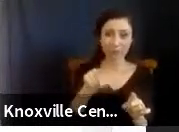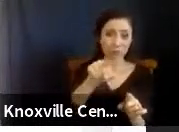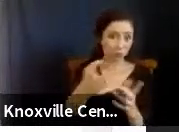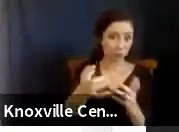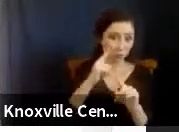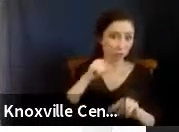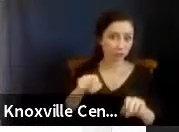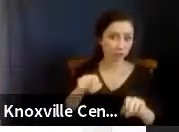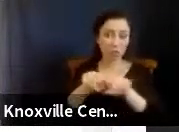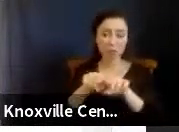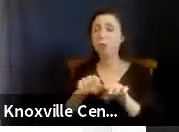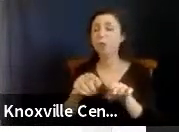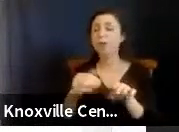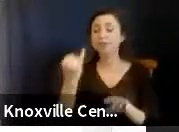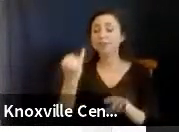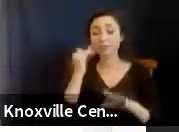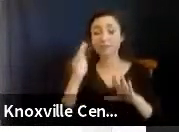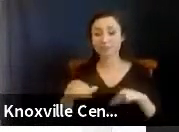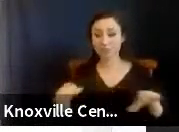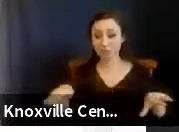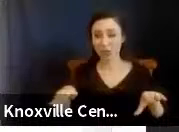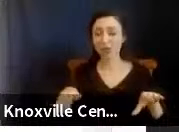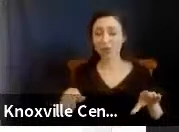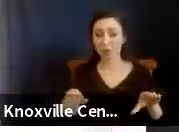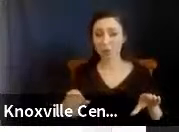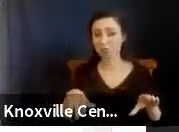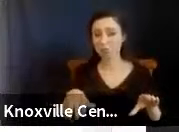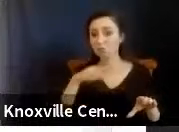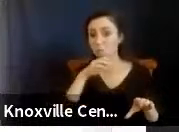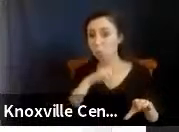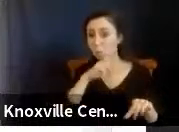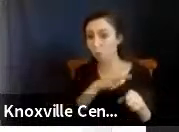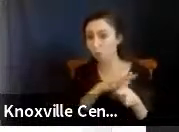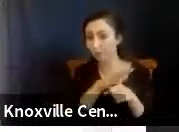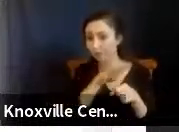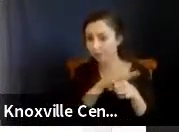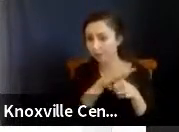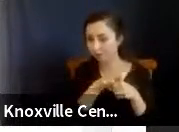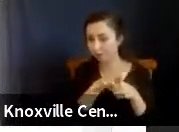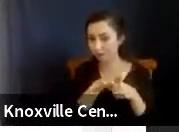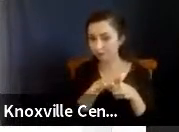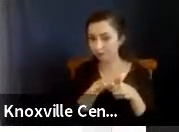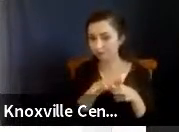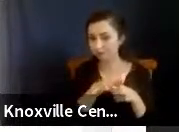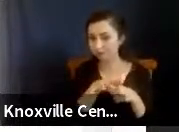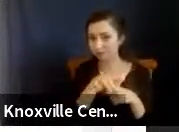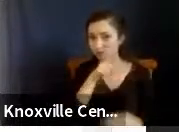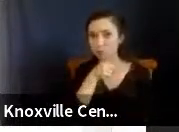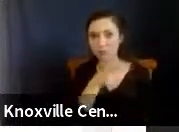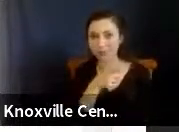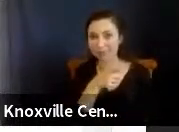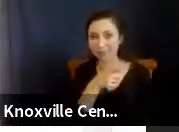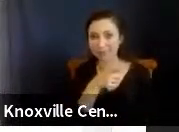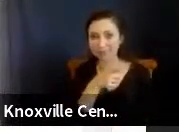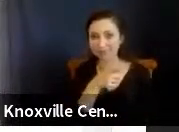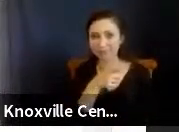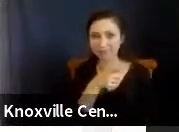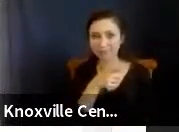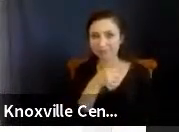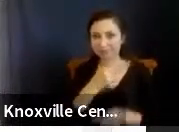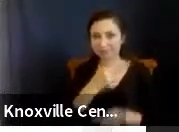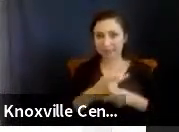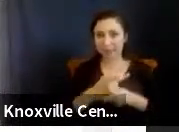So if it is a child who is old enough to not to really largely care for